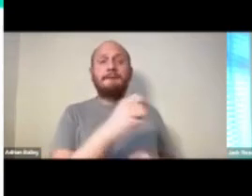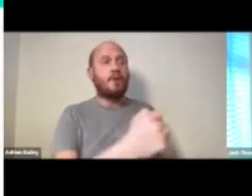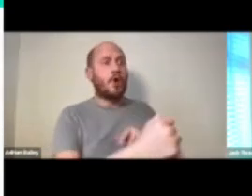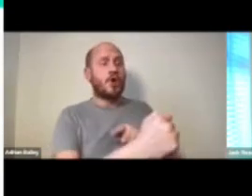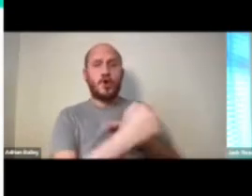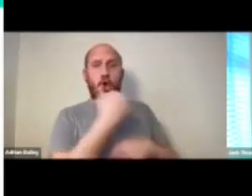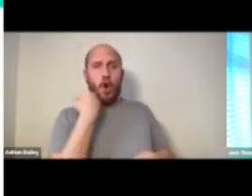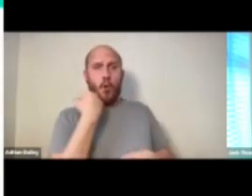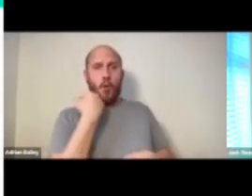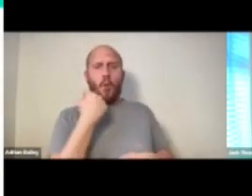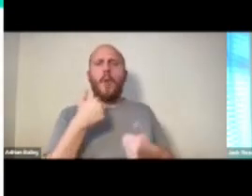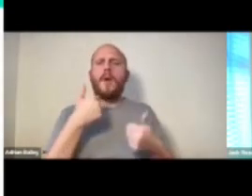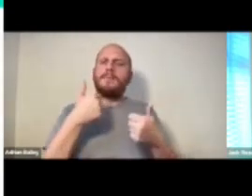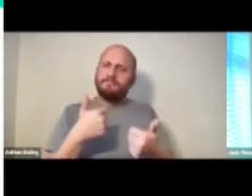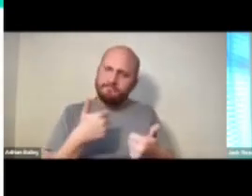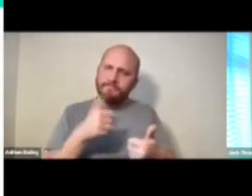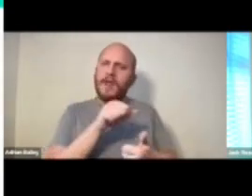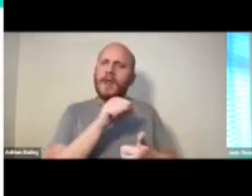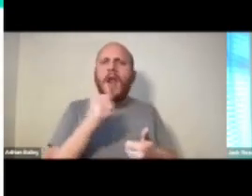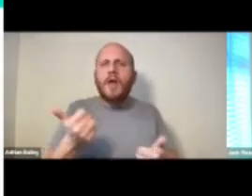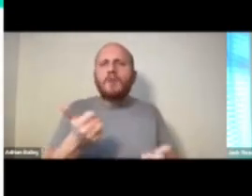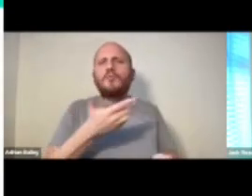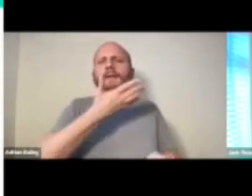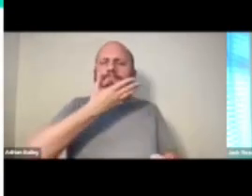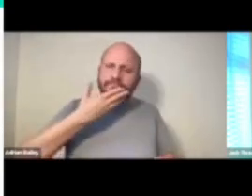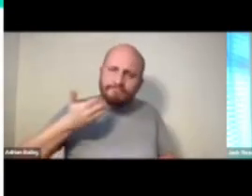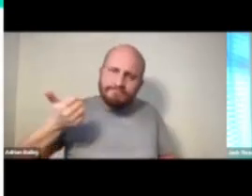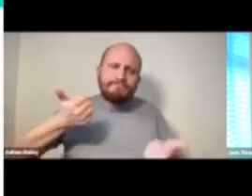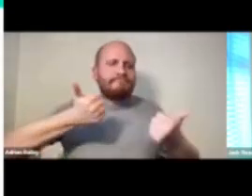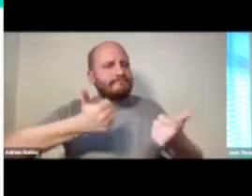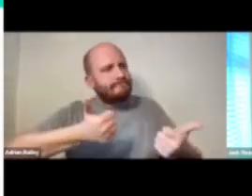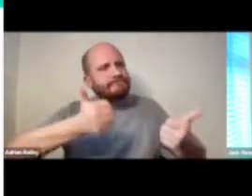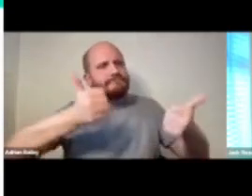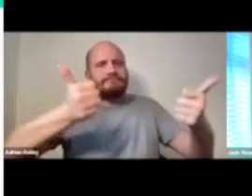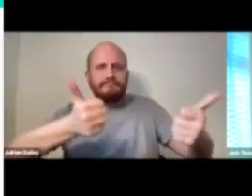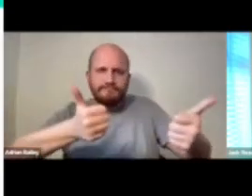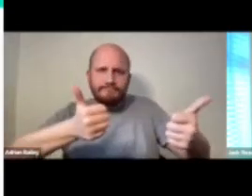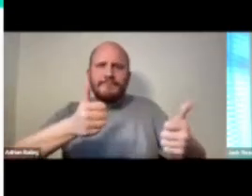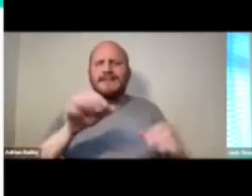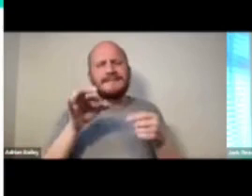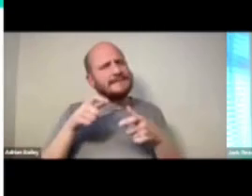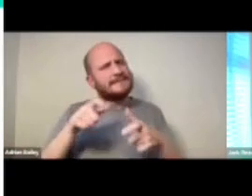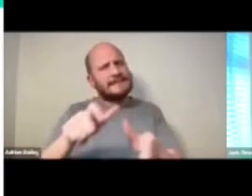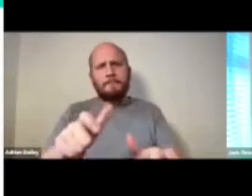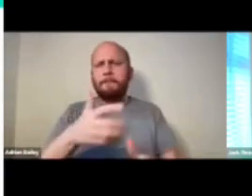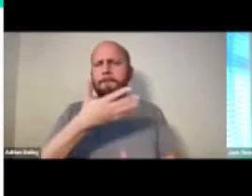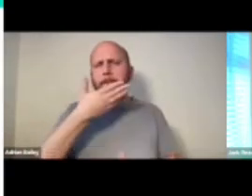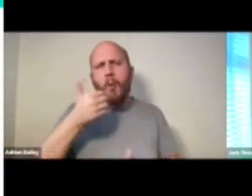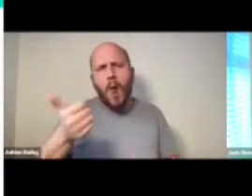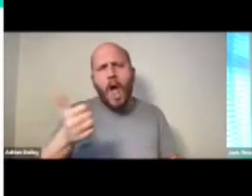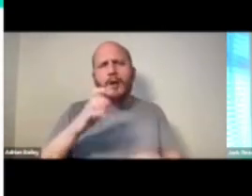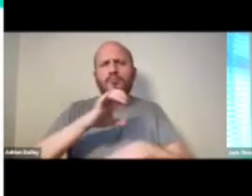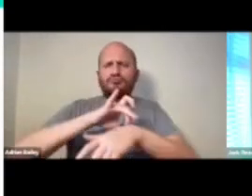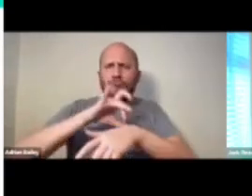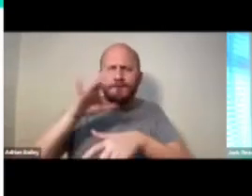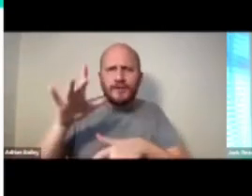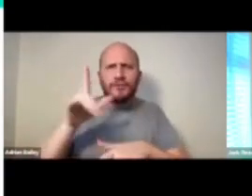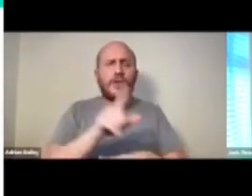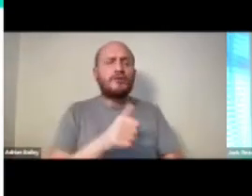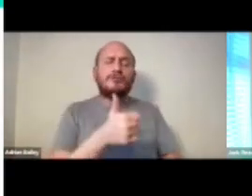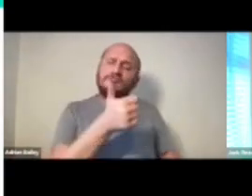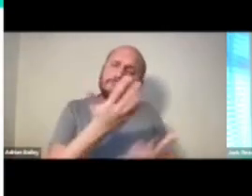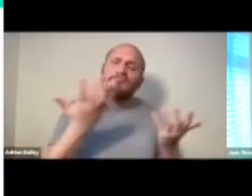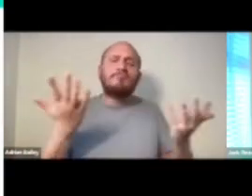it's good to be graceful in defeat. So remain polite and professional. You can just say a